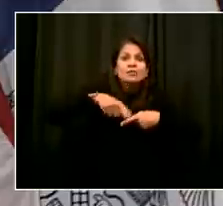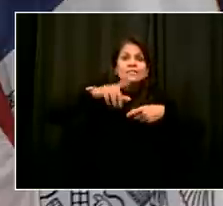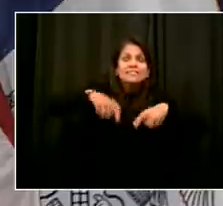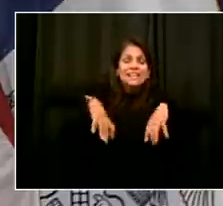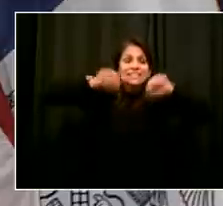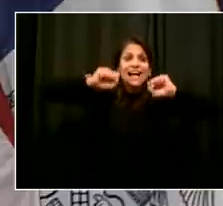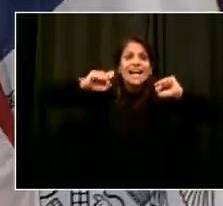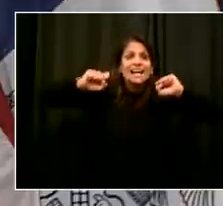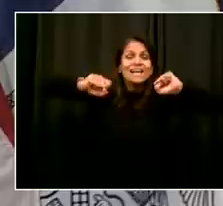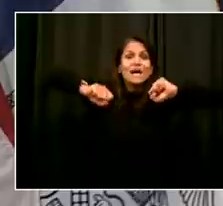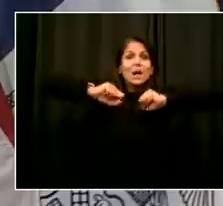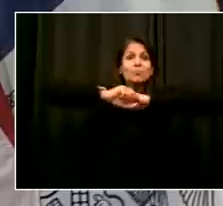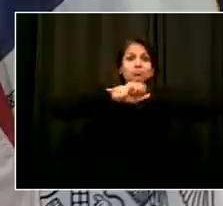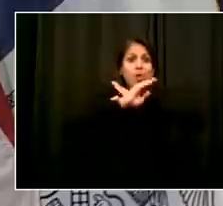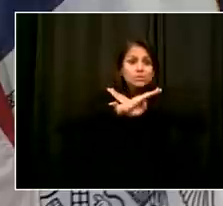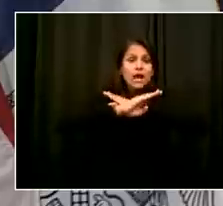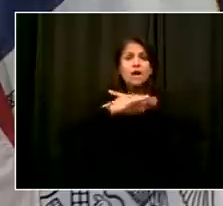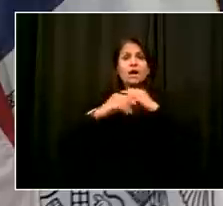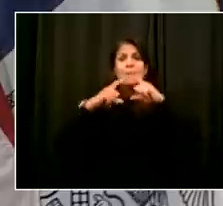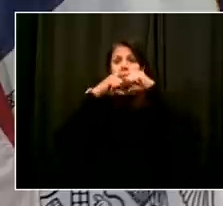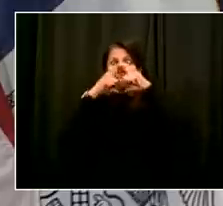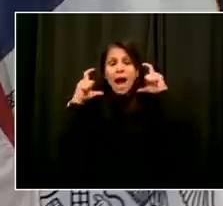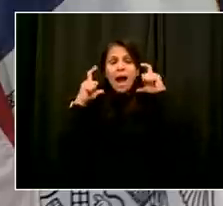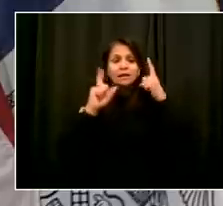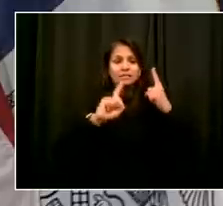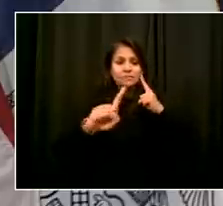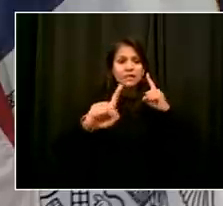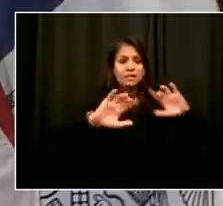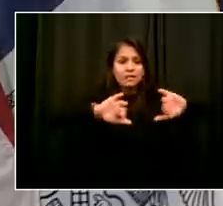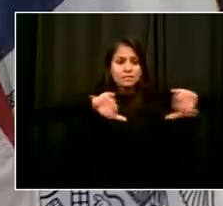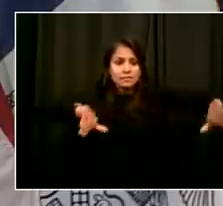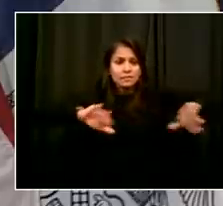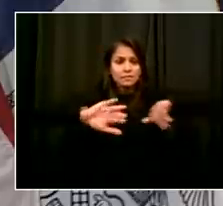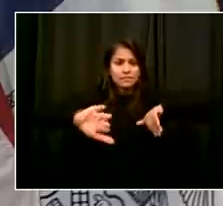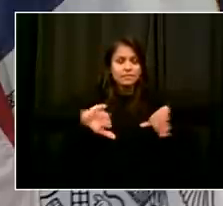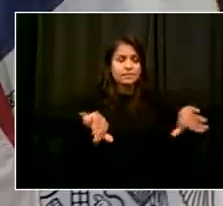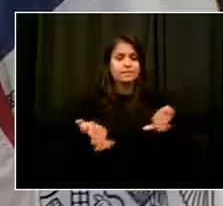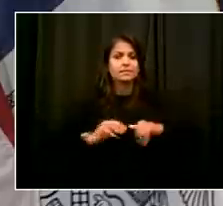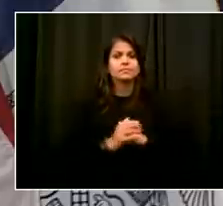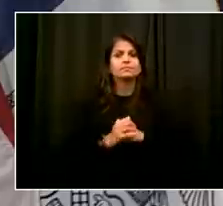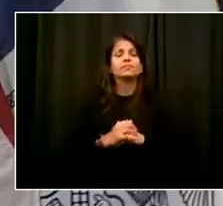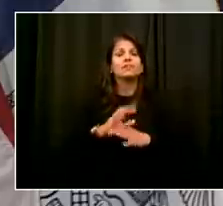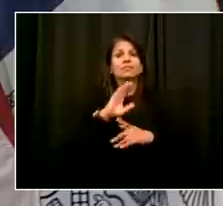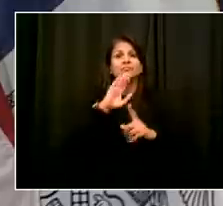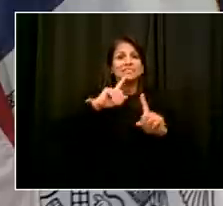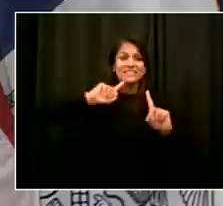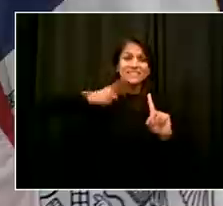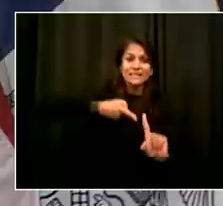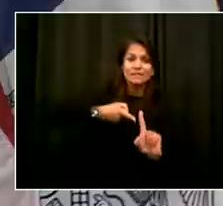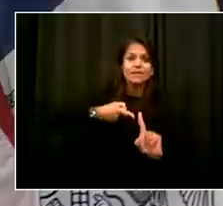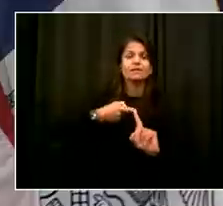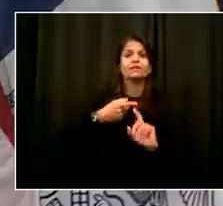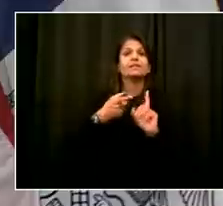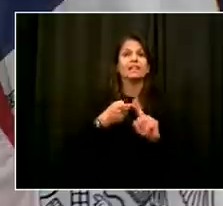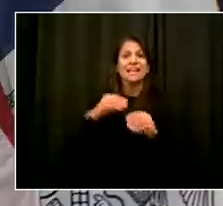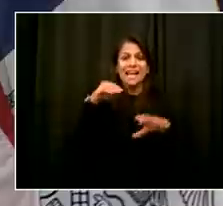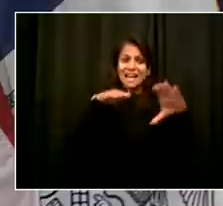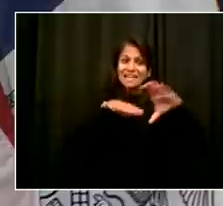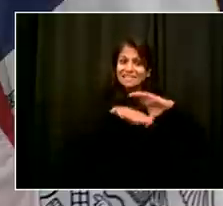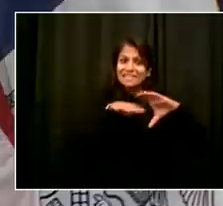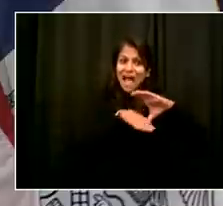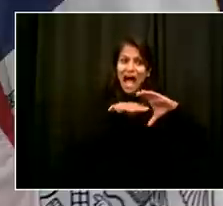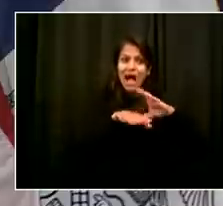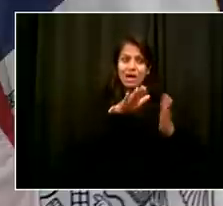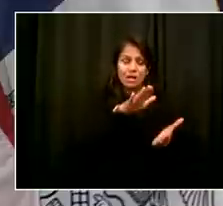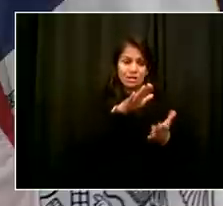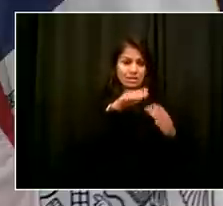indoors, especially in colder weather where more people are indoors. And it all begins with the use of masks, especially. This is such a crucial